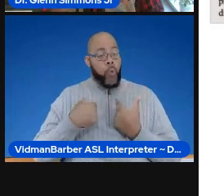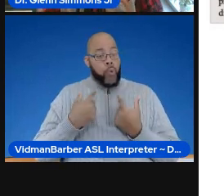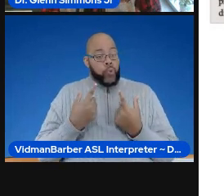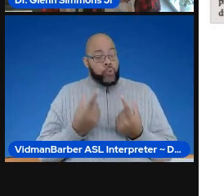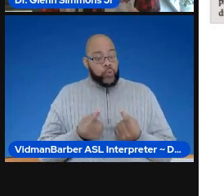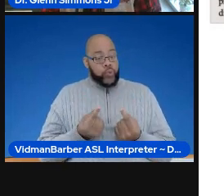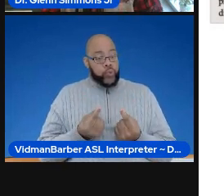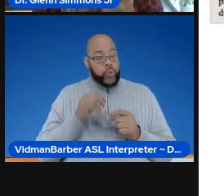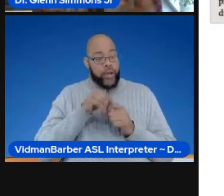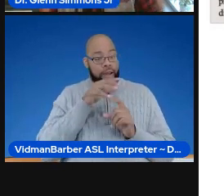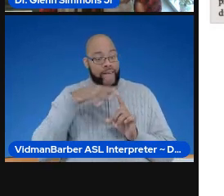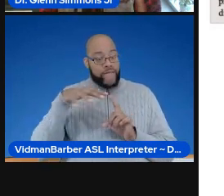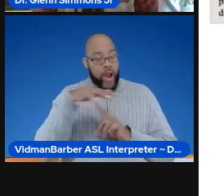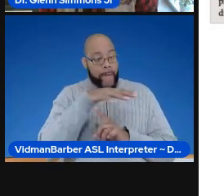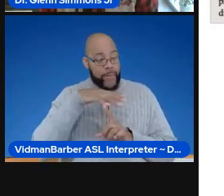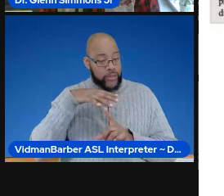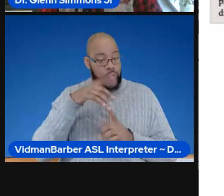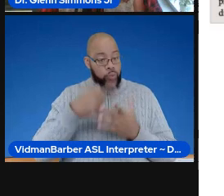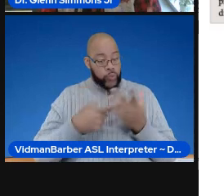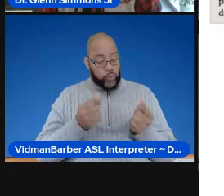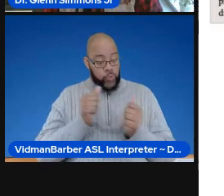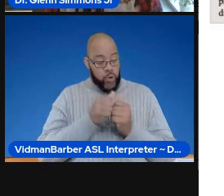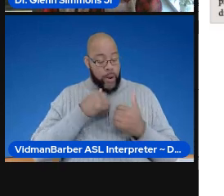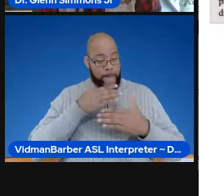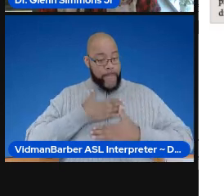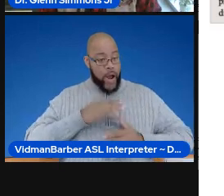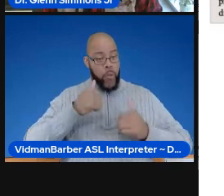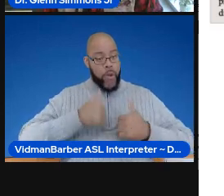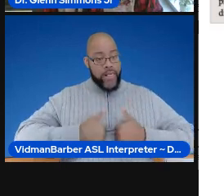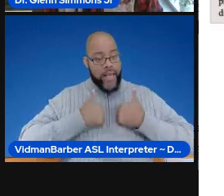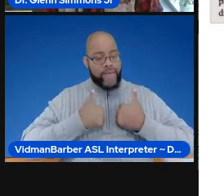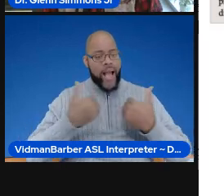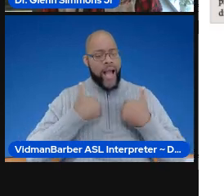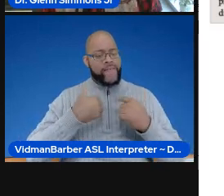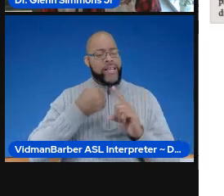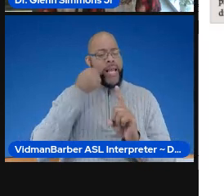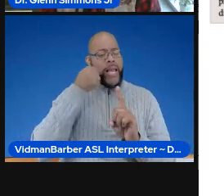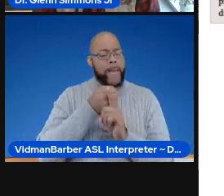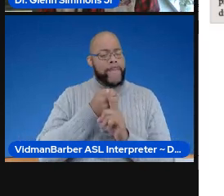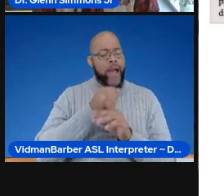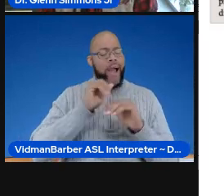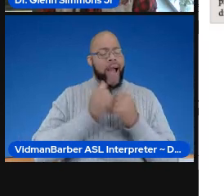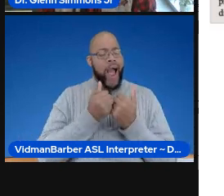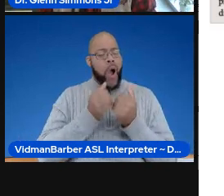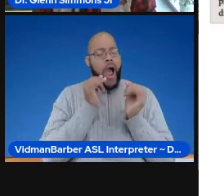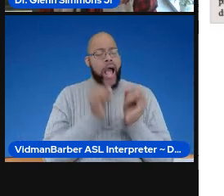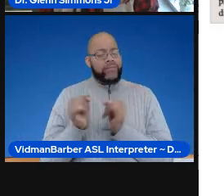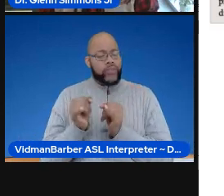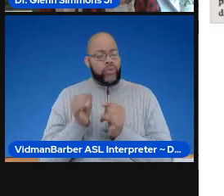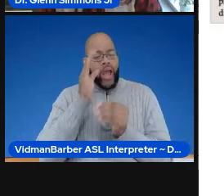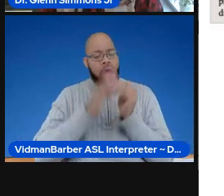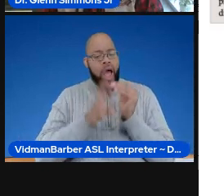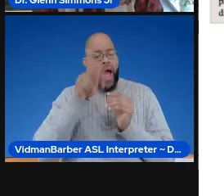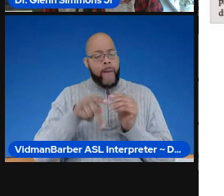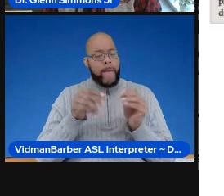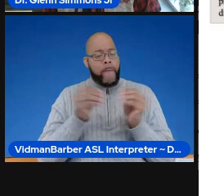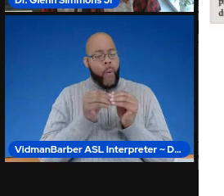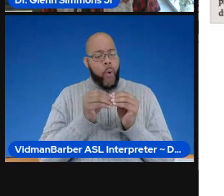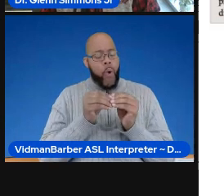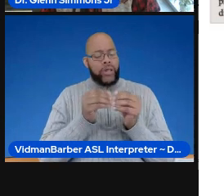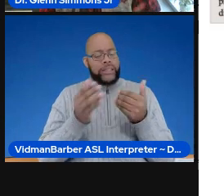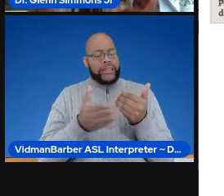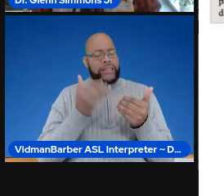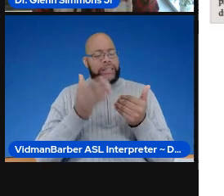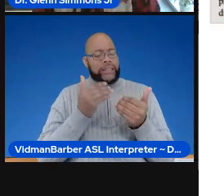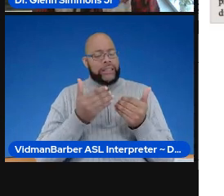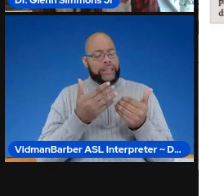in an environmental sense, what we do to our bodies, where we live, has an impact on how individuals end up becoming more susceptible